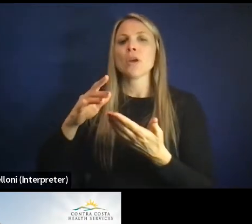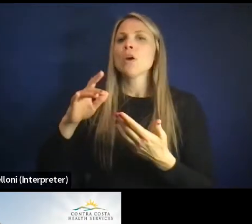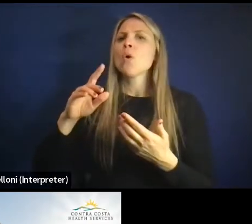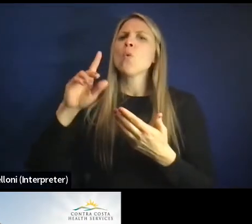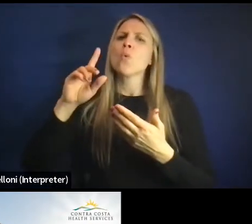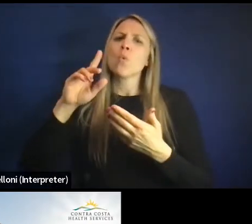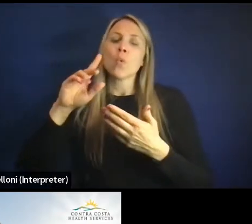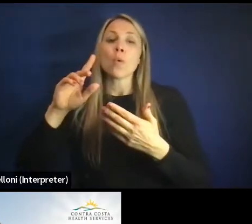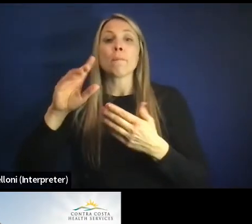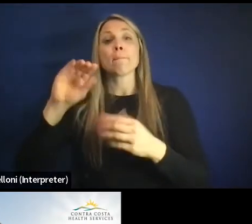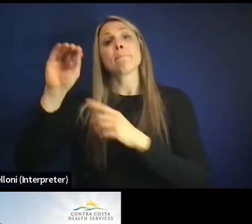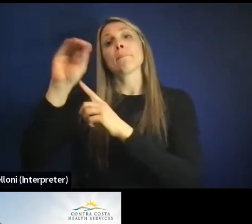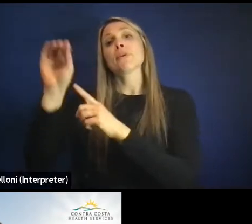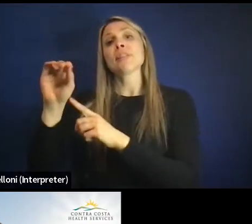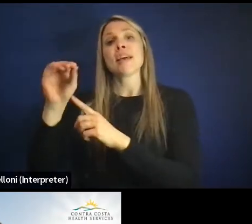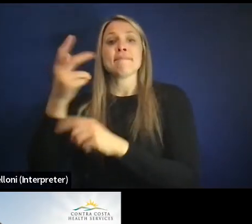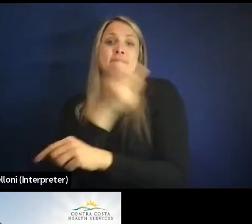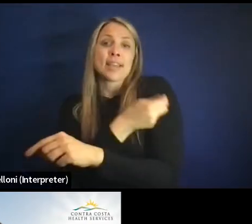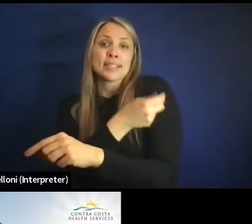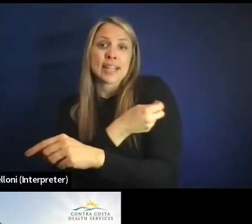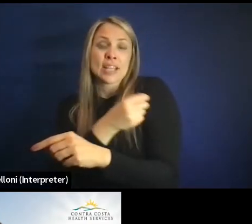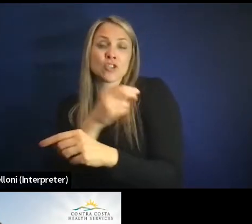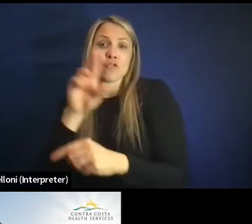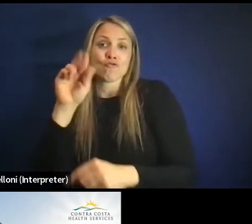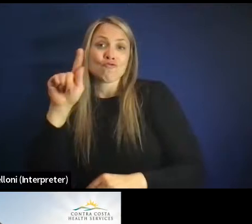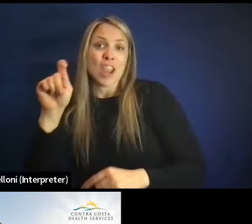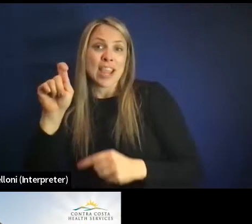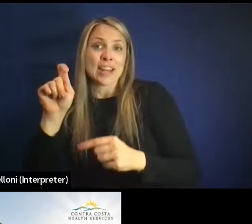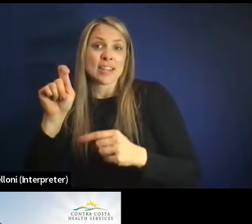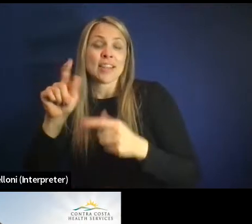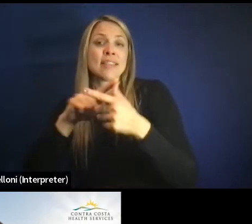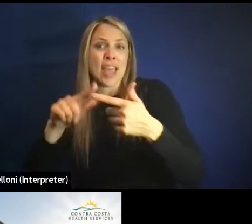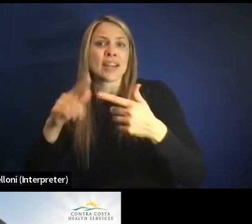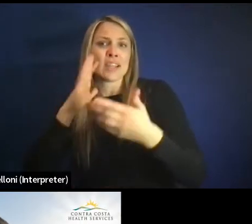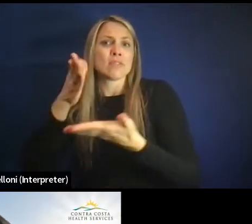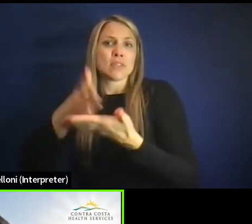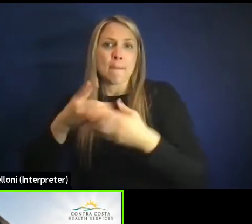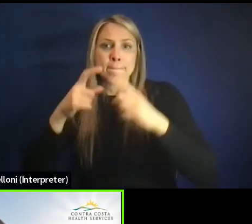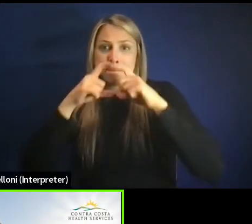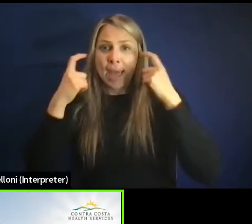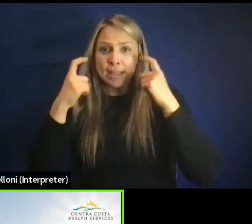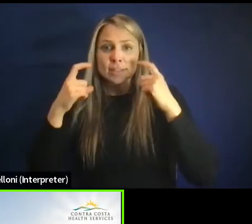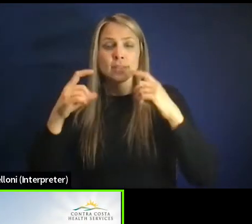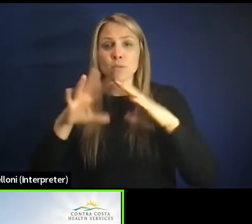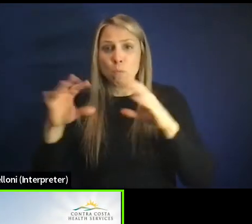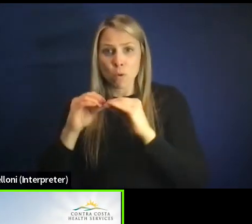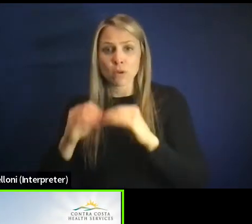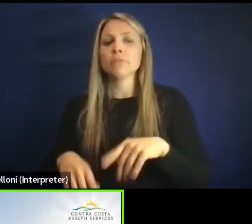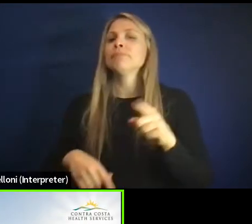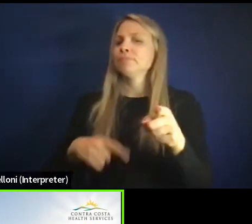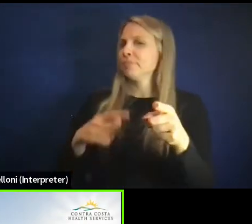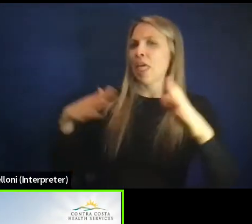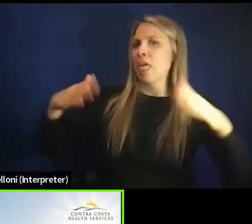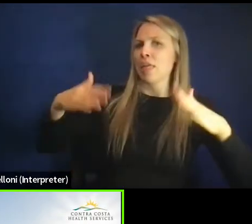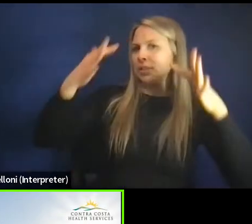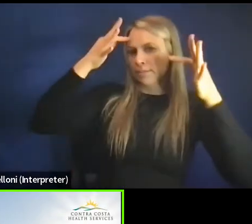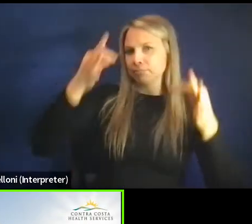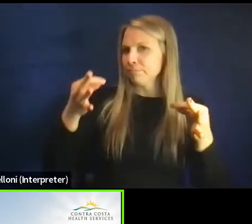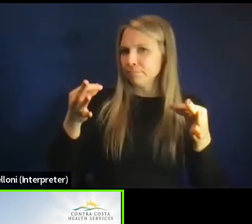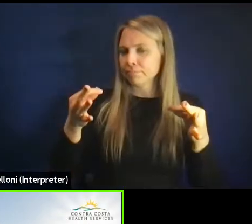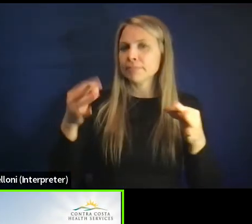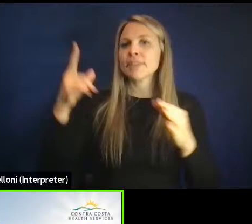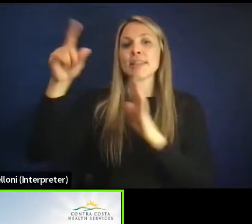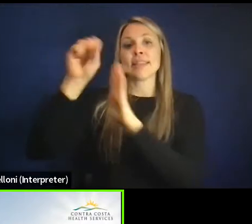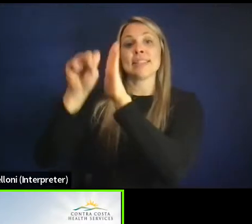vaccination where we'll be able to stop wearing masks? Has that been determined yet? It has not been determined yet. The state,